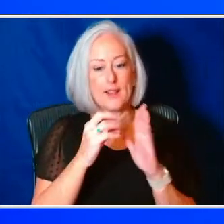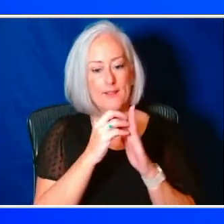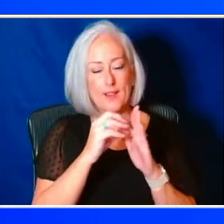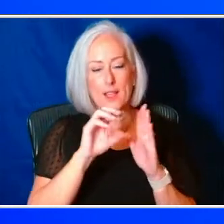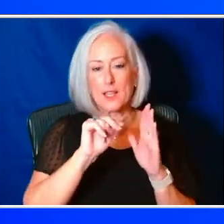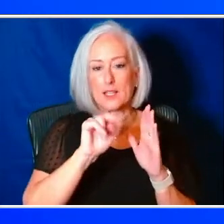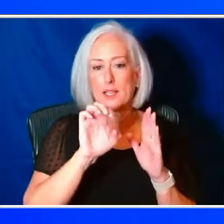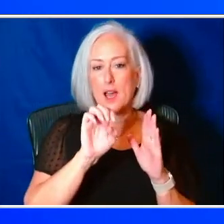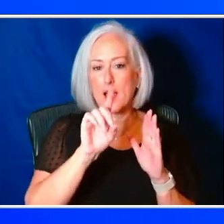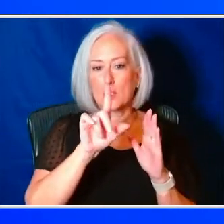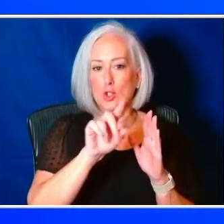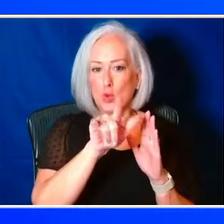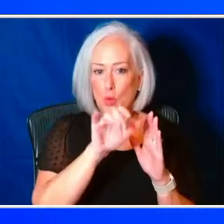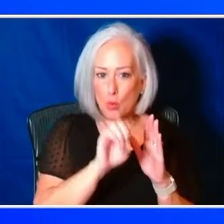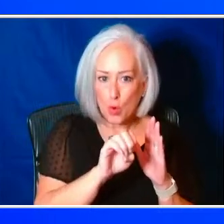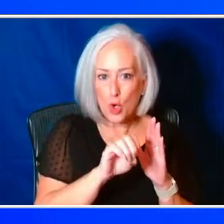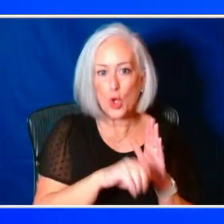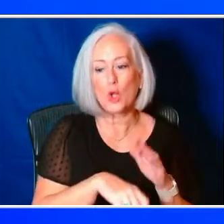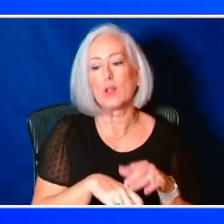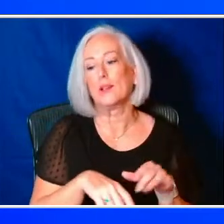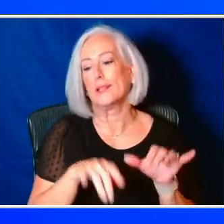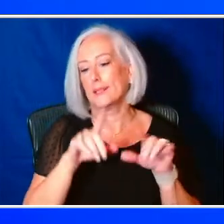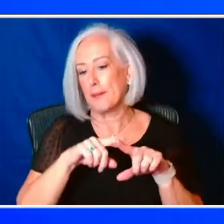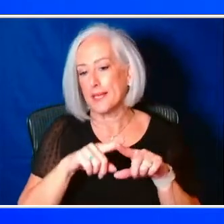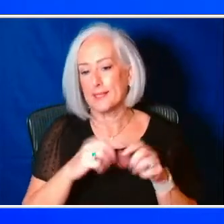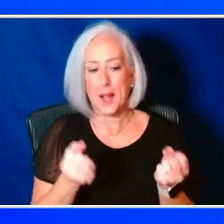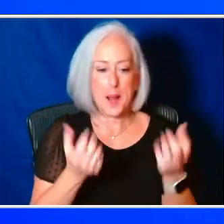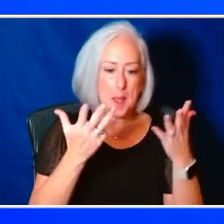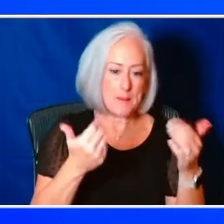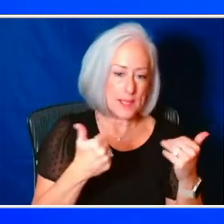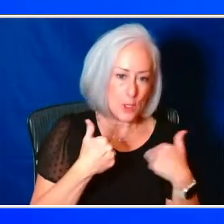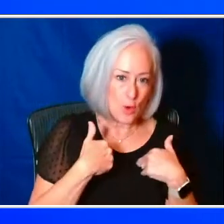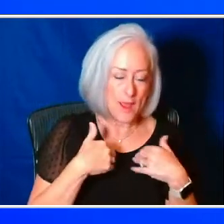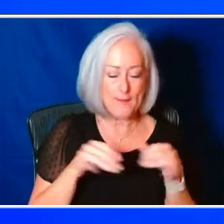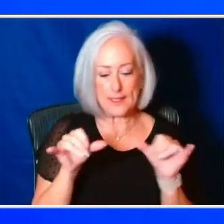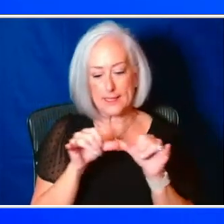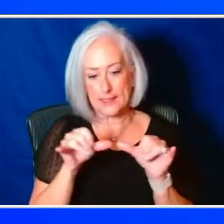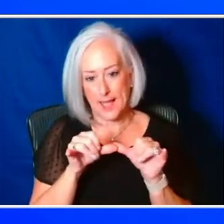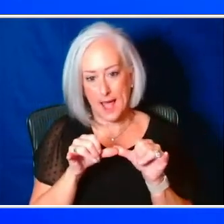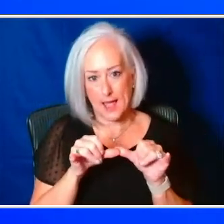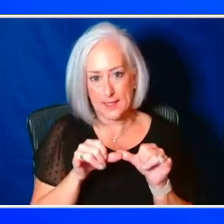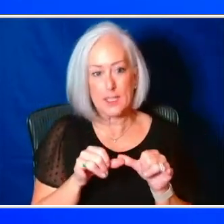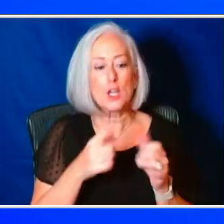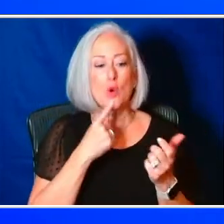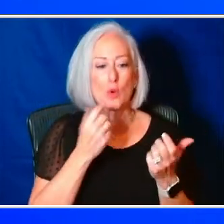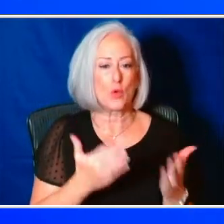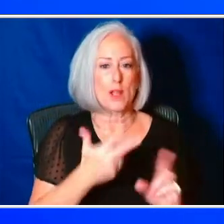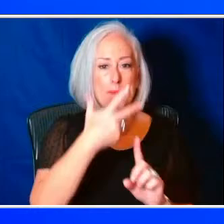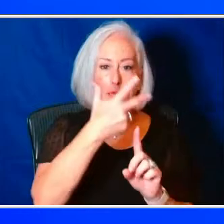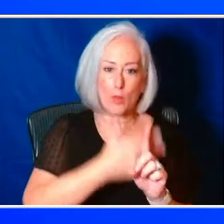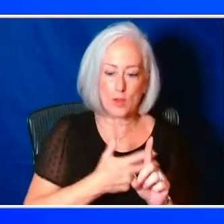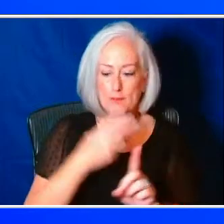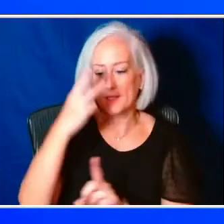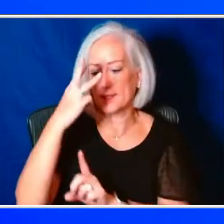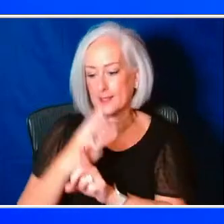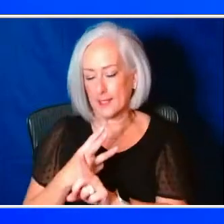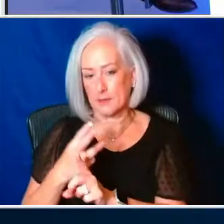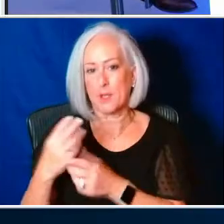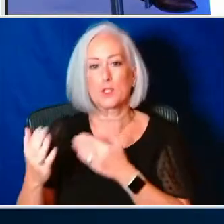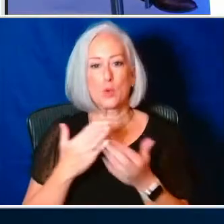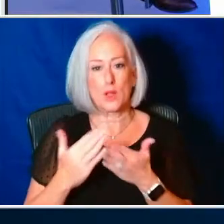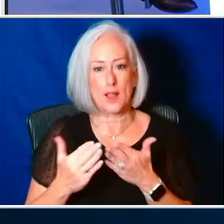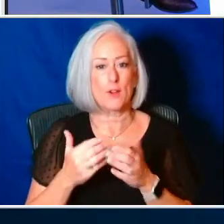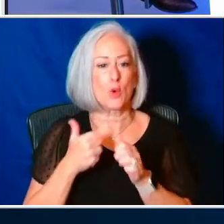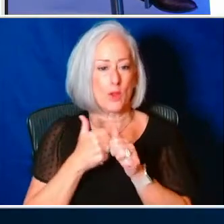a 3-month, 6-month, 1-year follow-up. So whatever that recommendation is important to follow. All